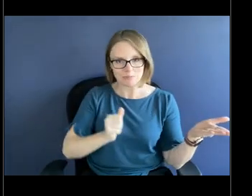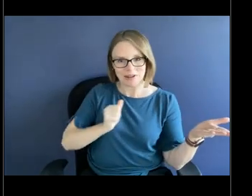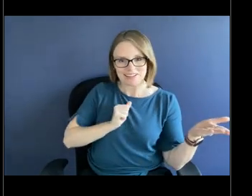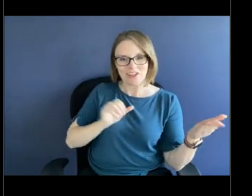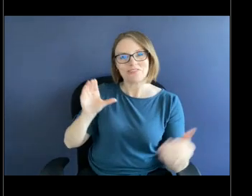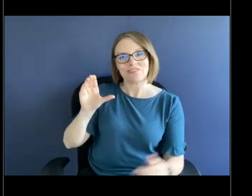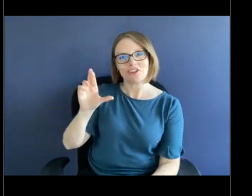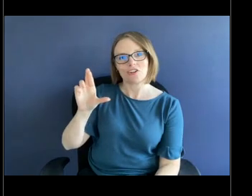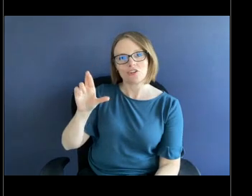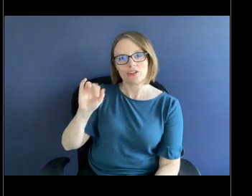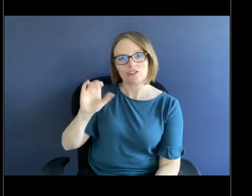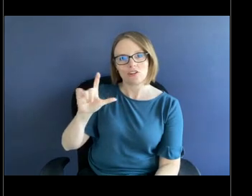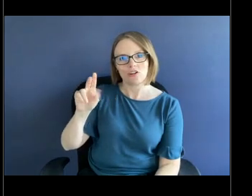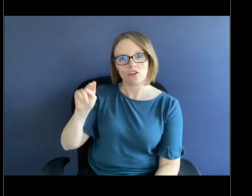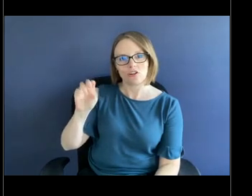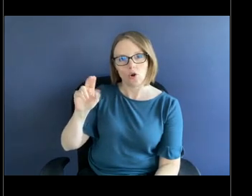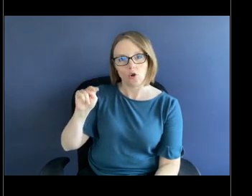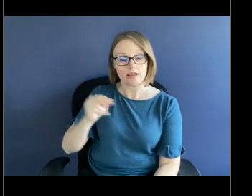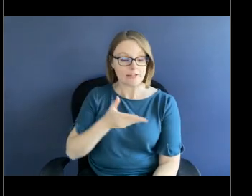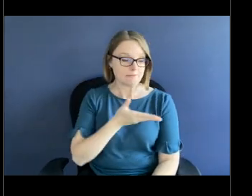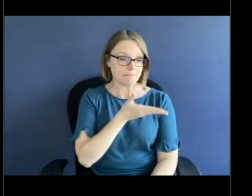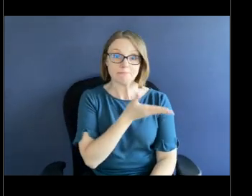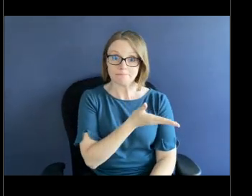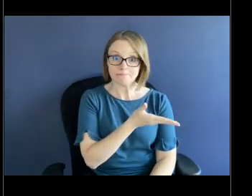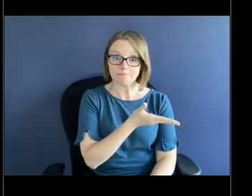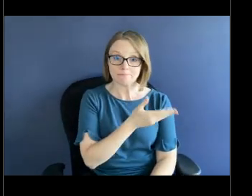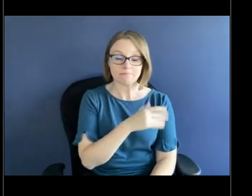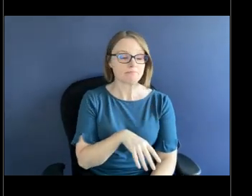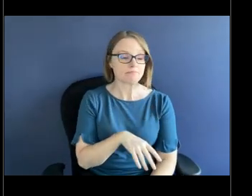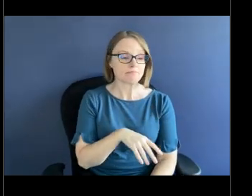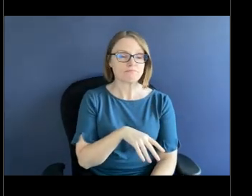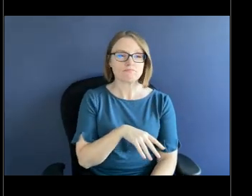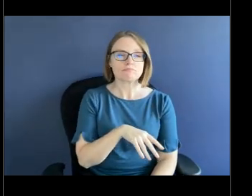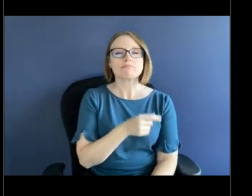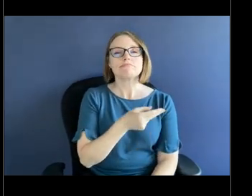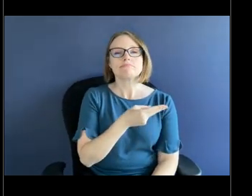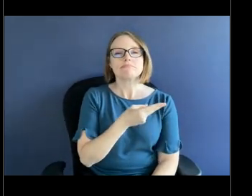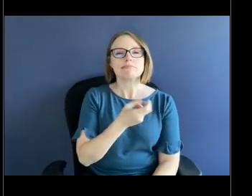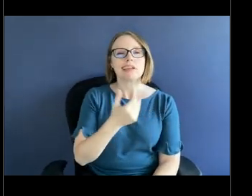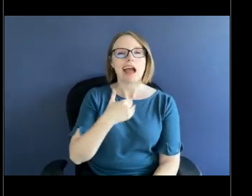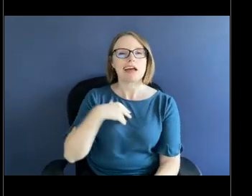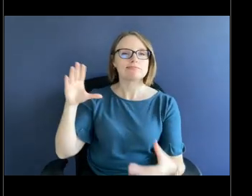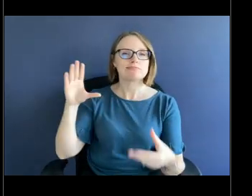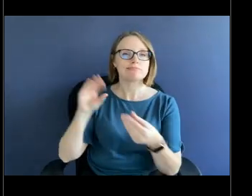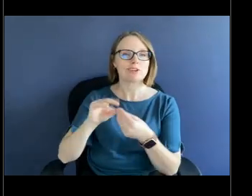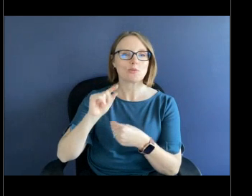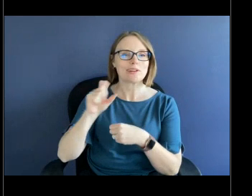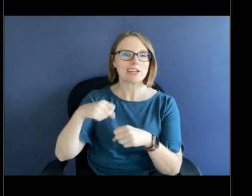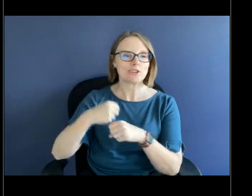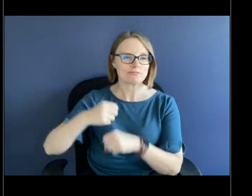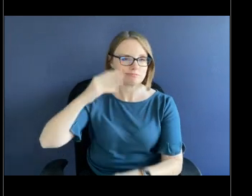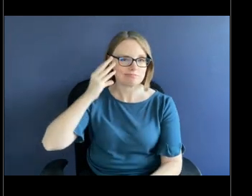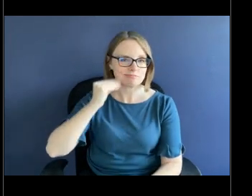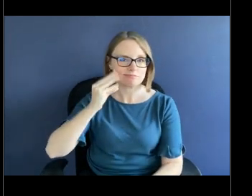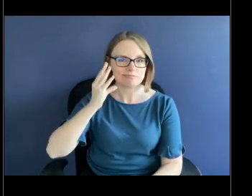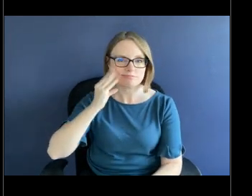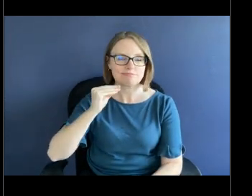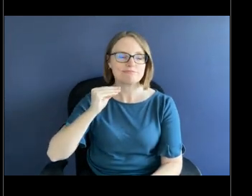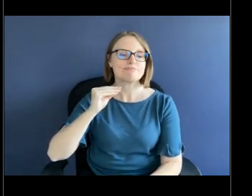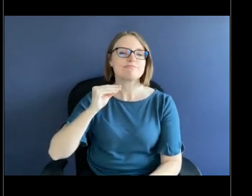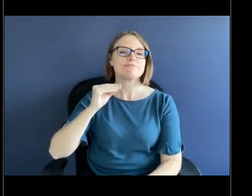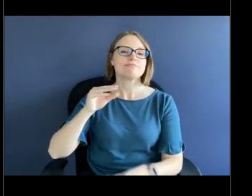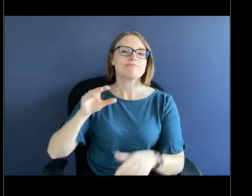Nolan. Mr. Contreras has 20 years of experience performing